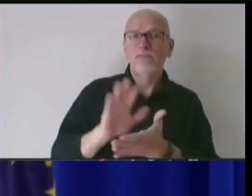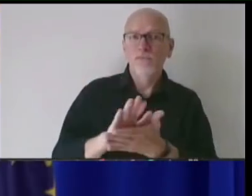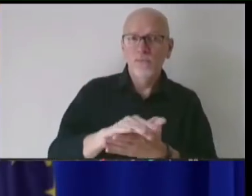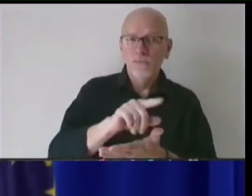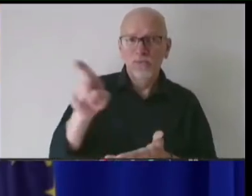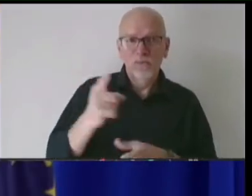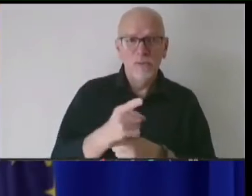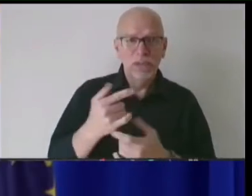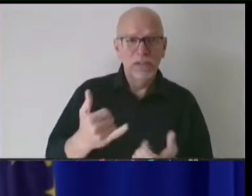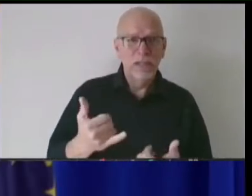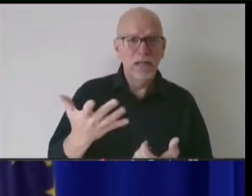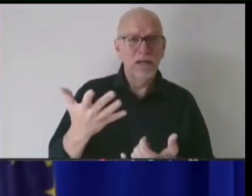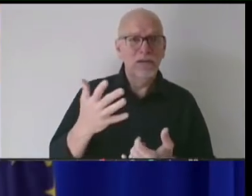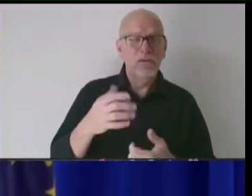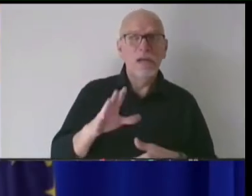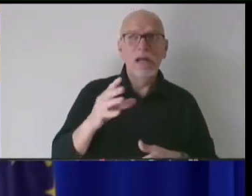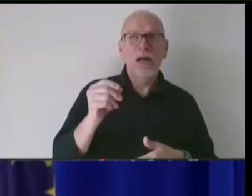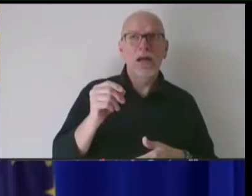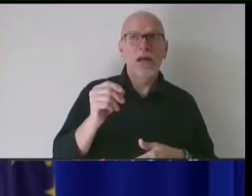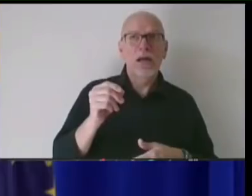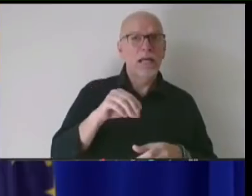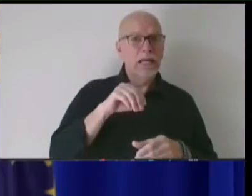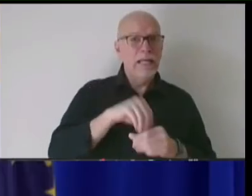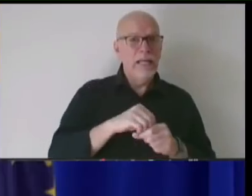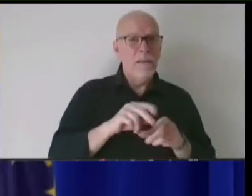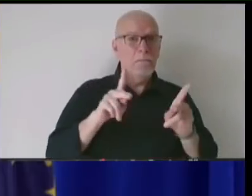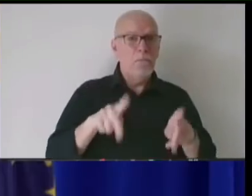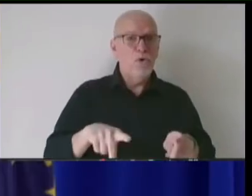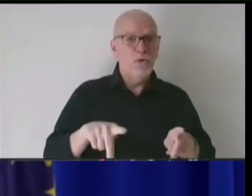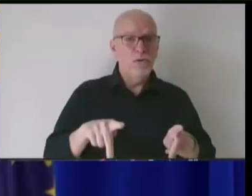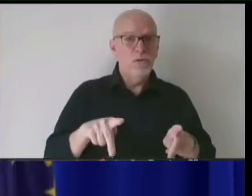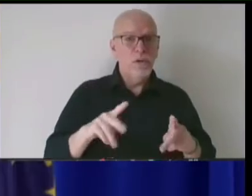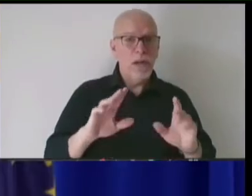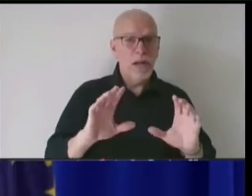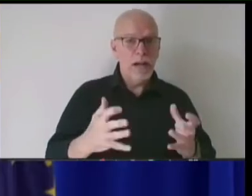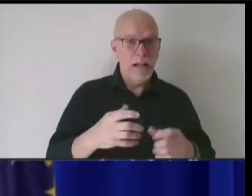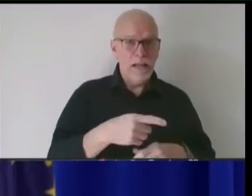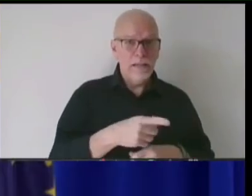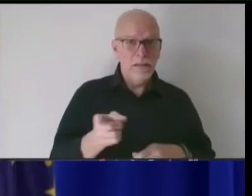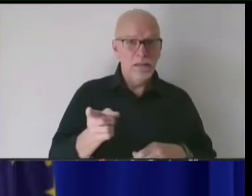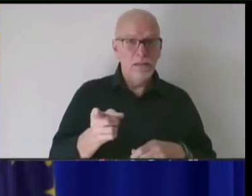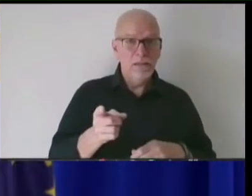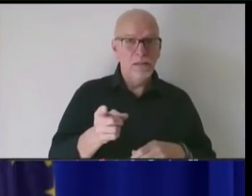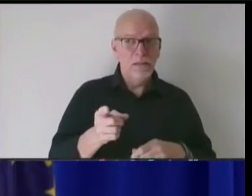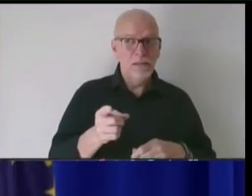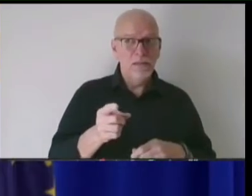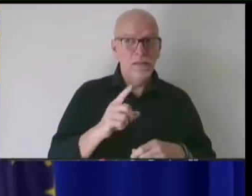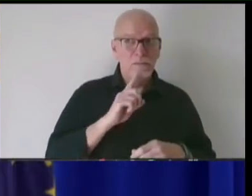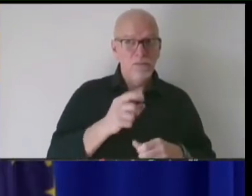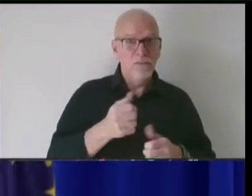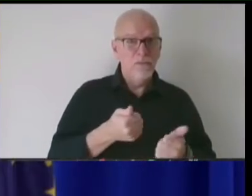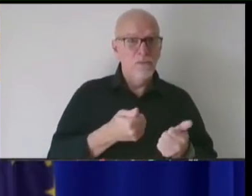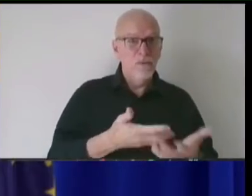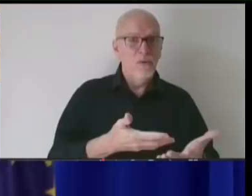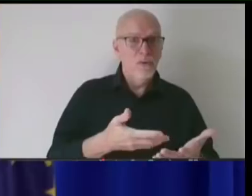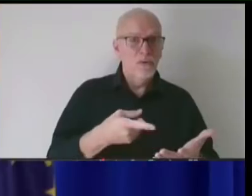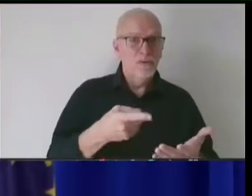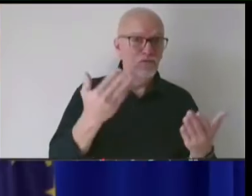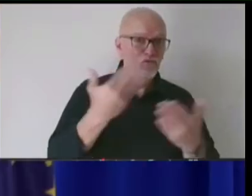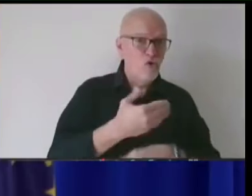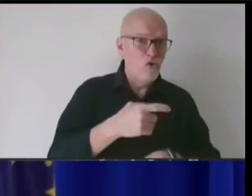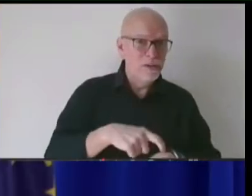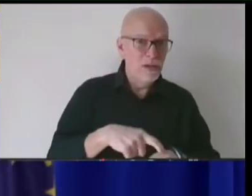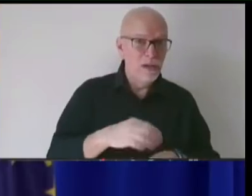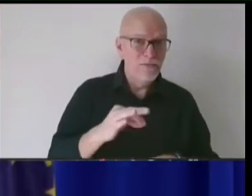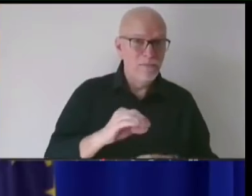point? And is in-person classes actually driving some of what you would call the darkest time of the